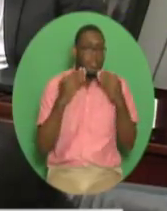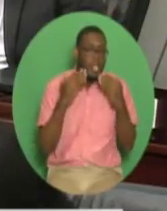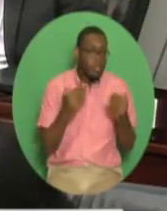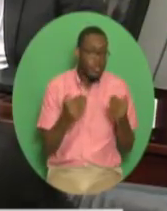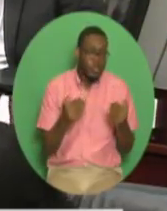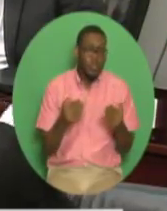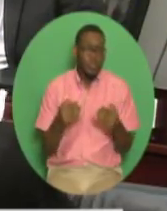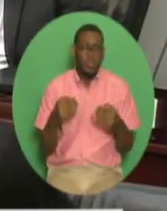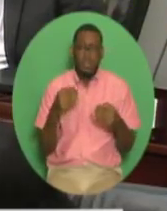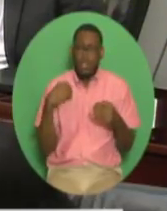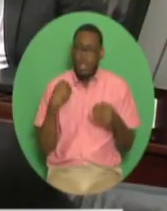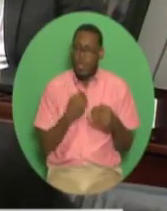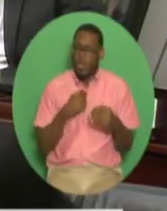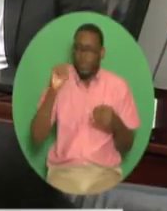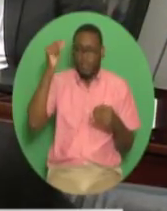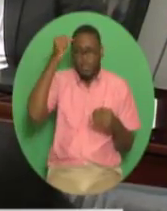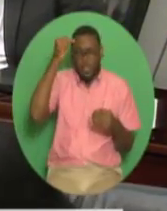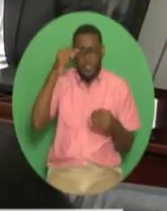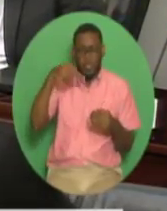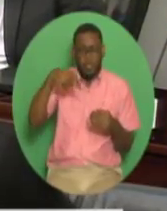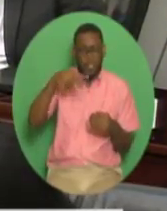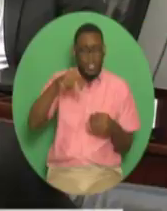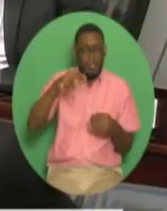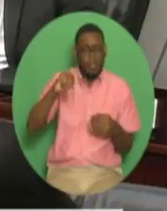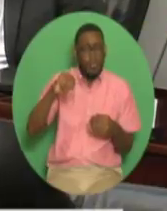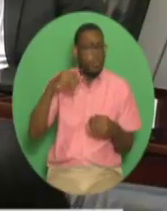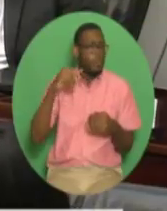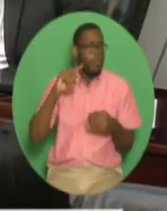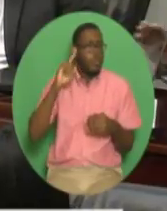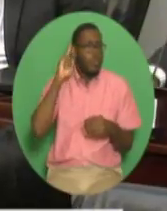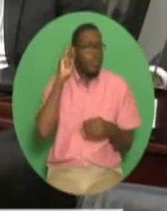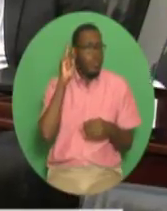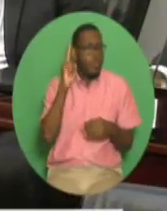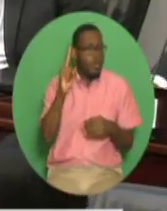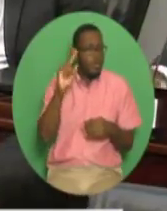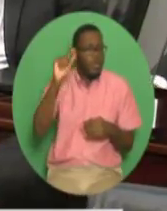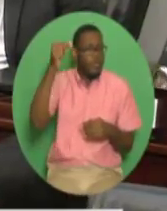follows what we refer to as the one government approach.